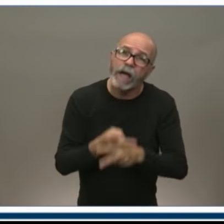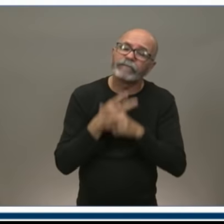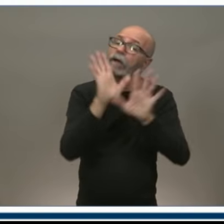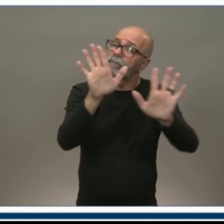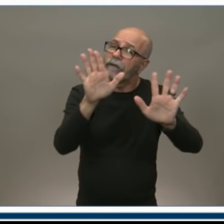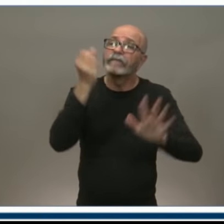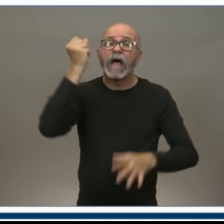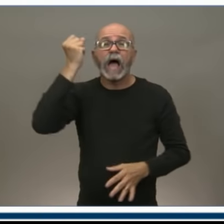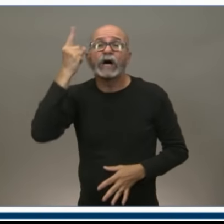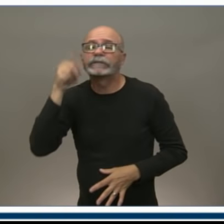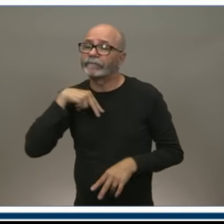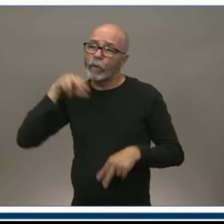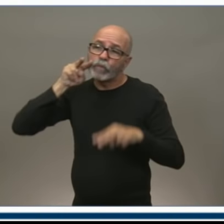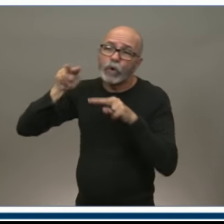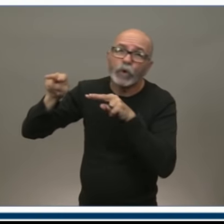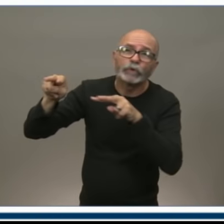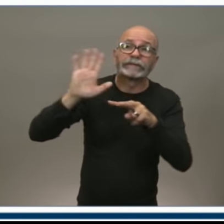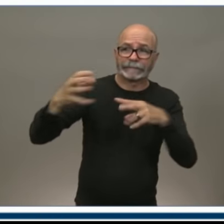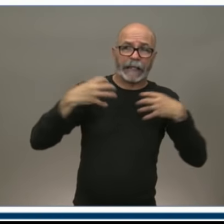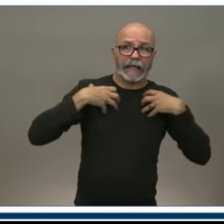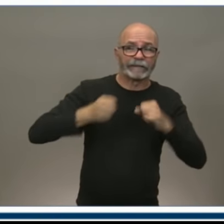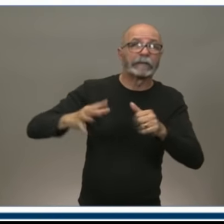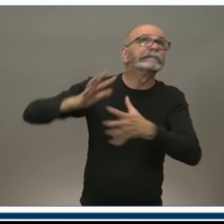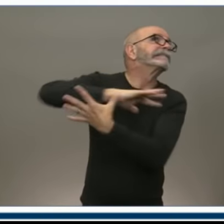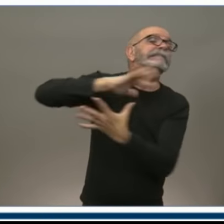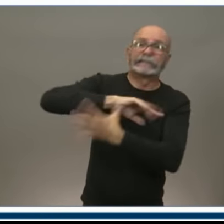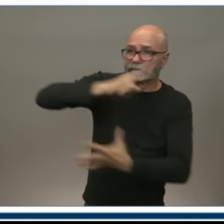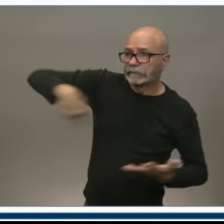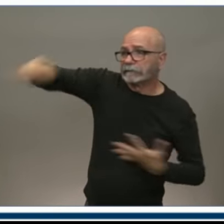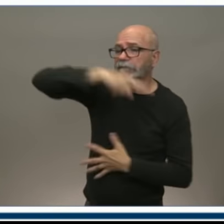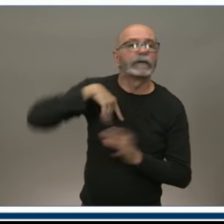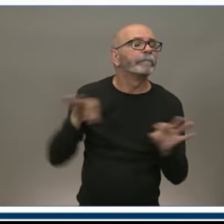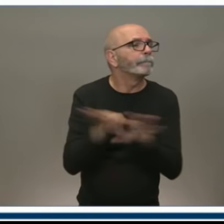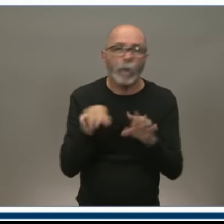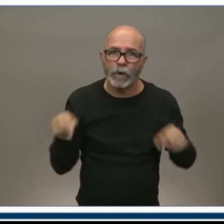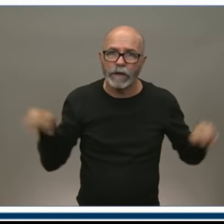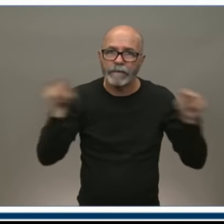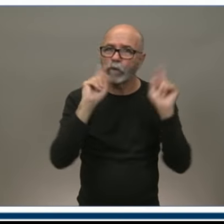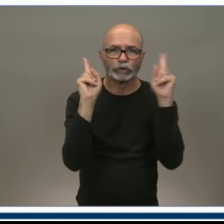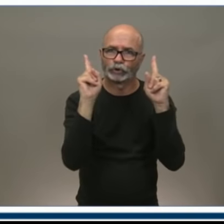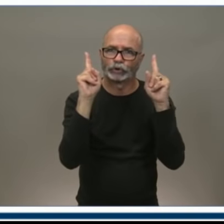at the overall health for the long-term care residents as well. Premier,